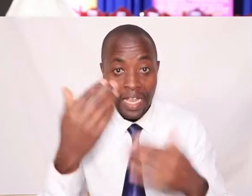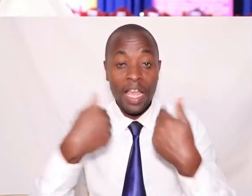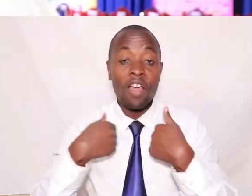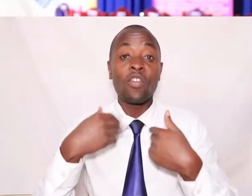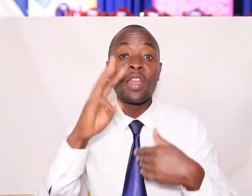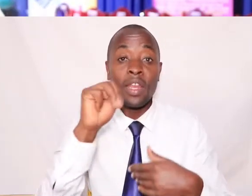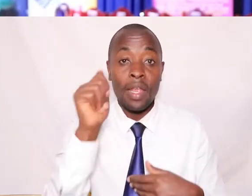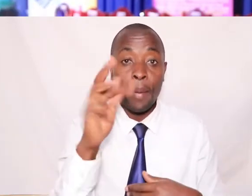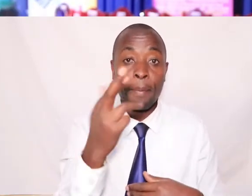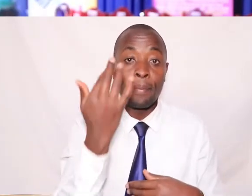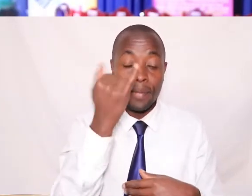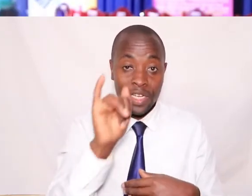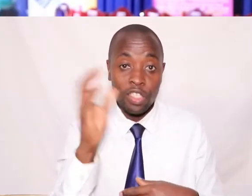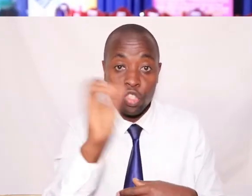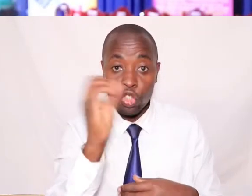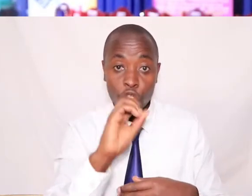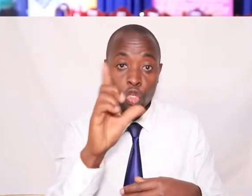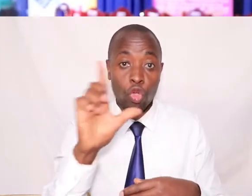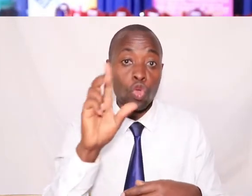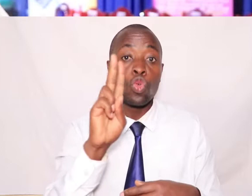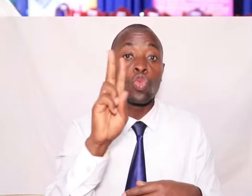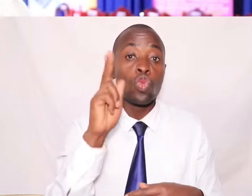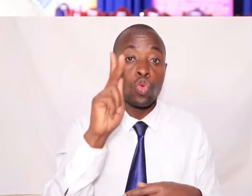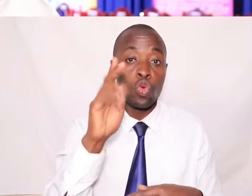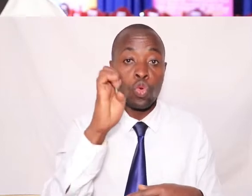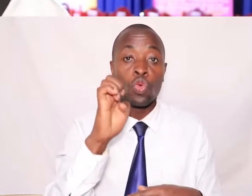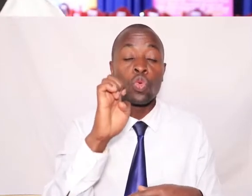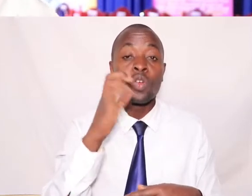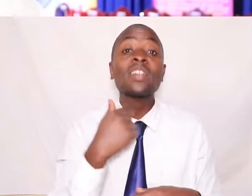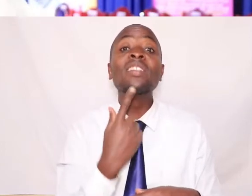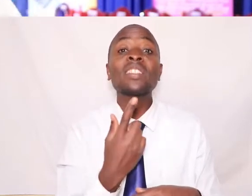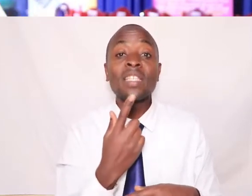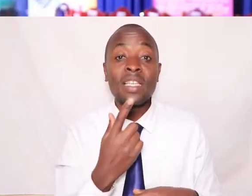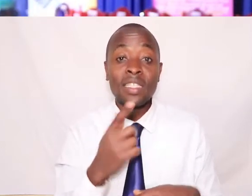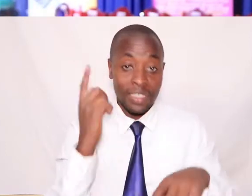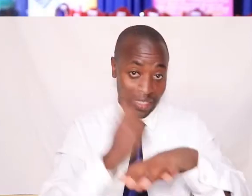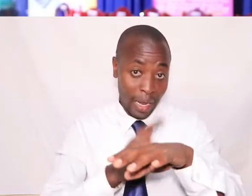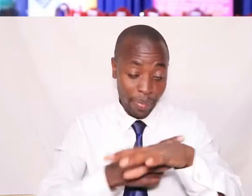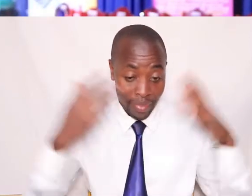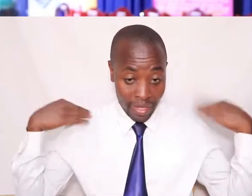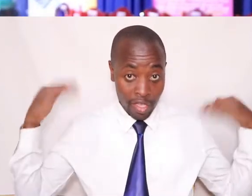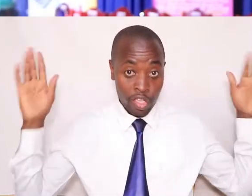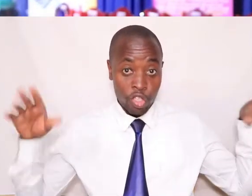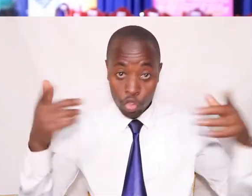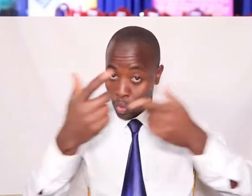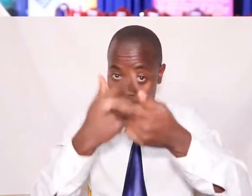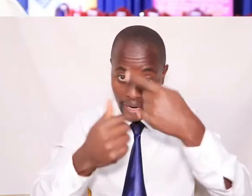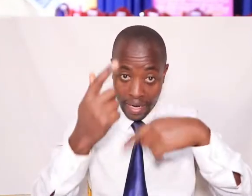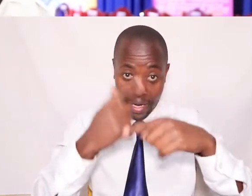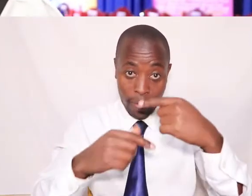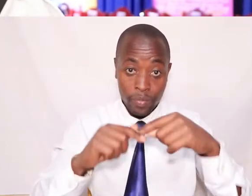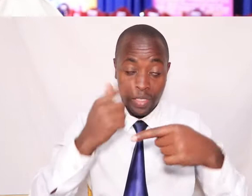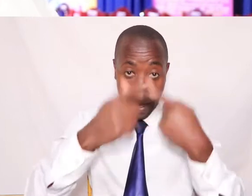isn't? Luke spells this out for us. So when Zechariah questions Angel Gabriel about the possibility